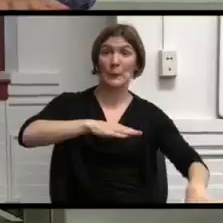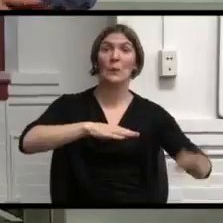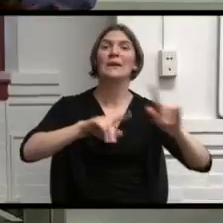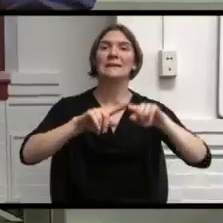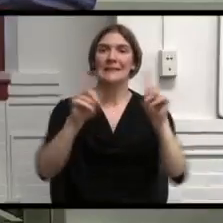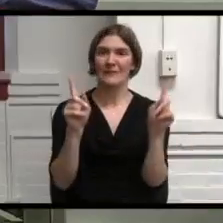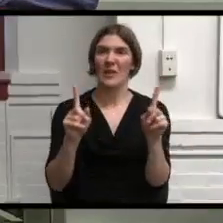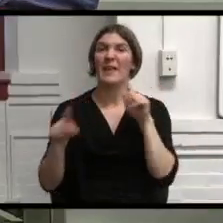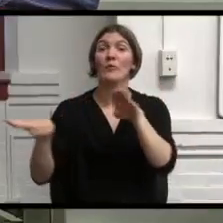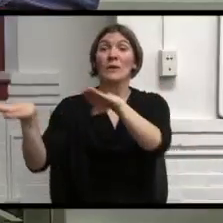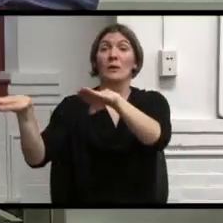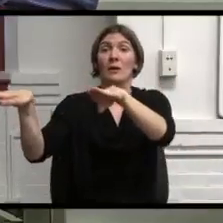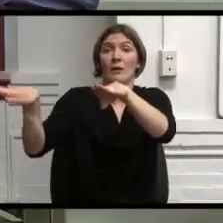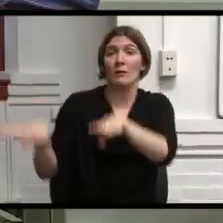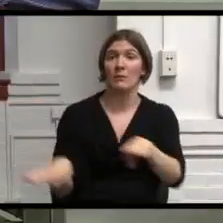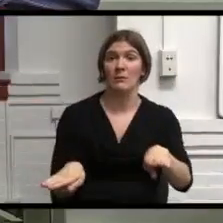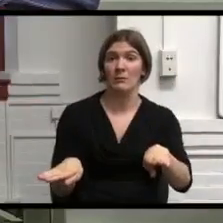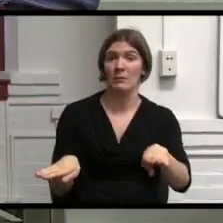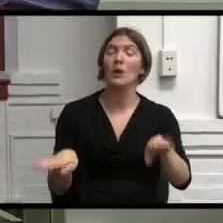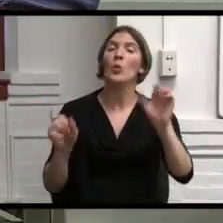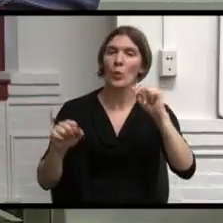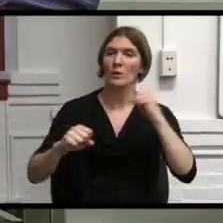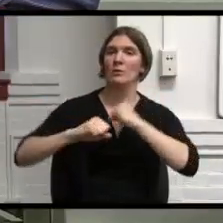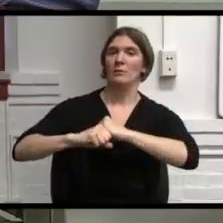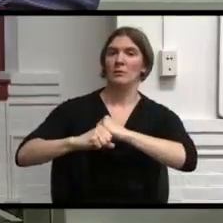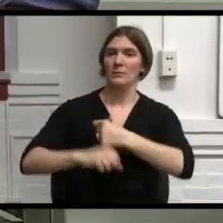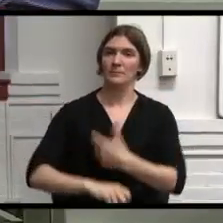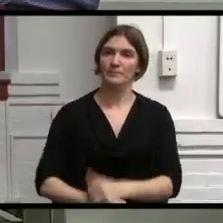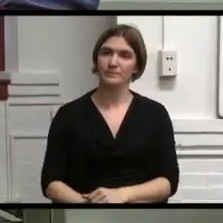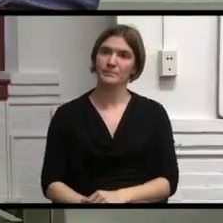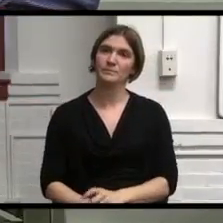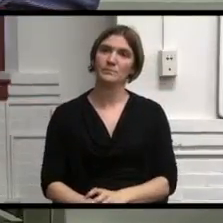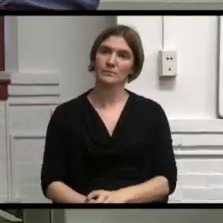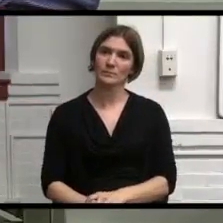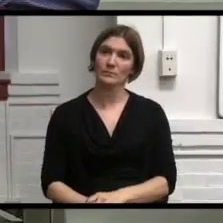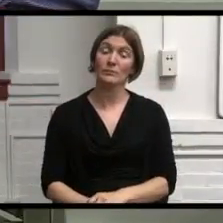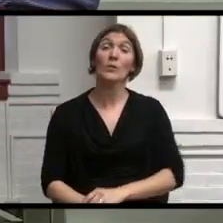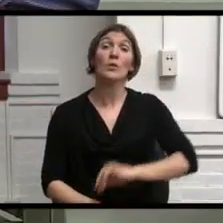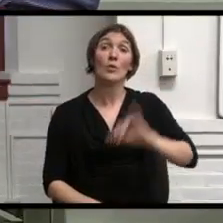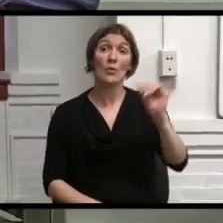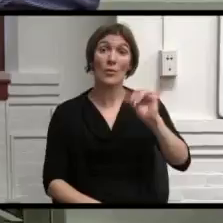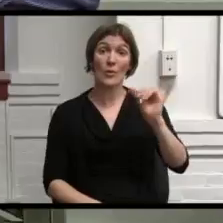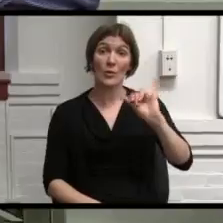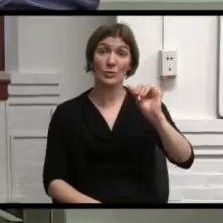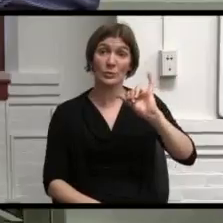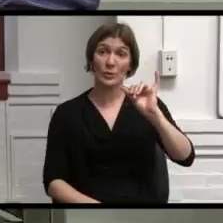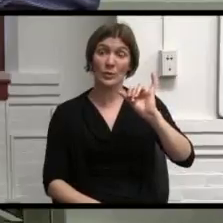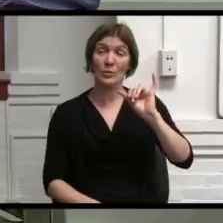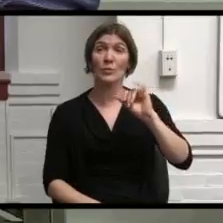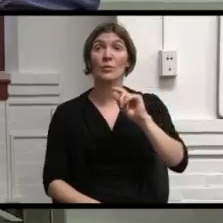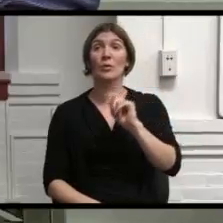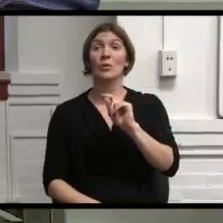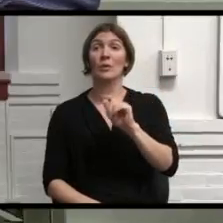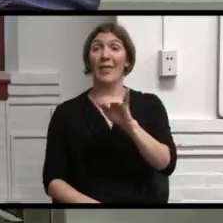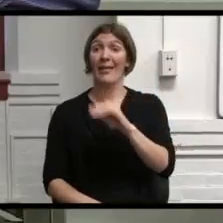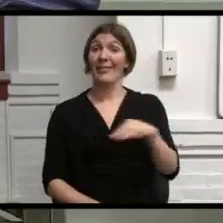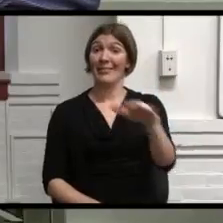somewhere between 4 and 5 feet. And the other potential for it is